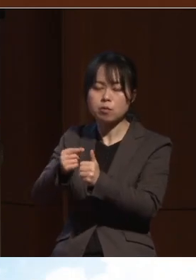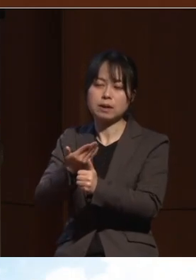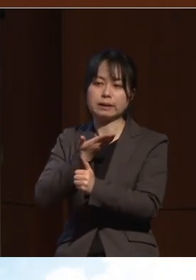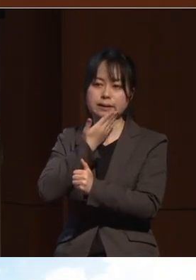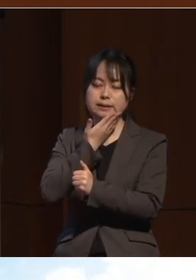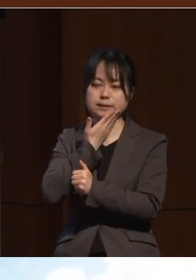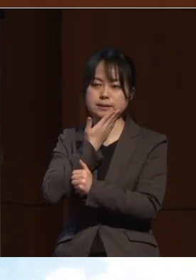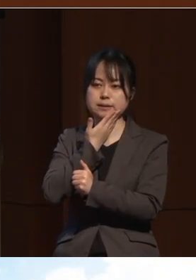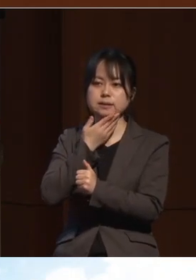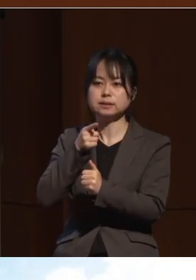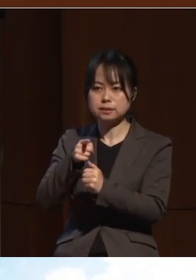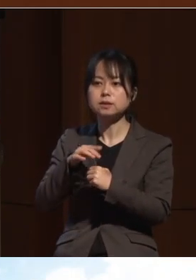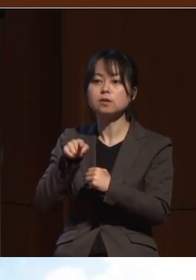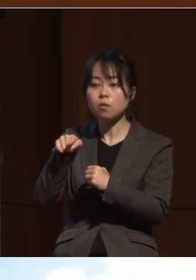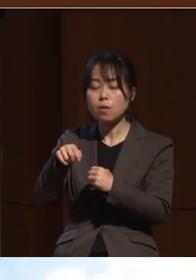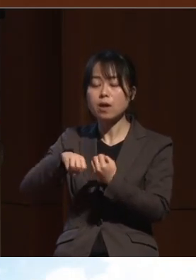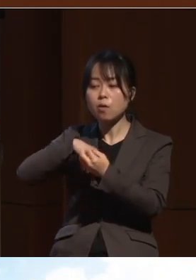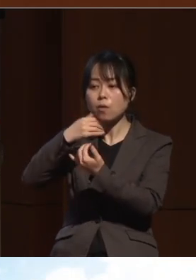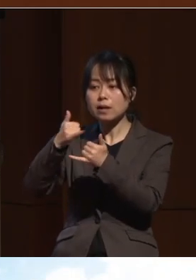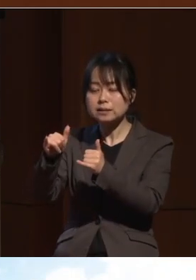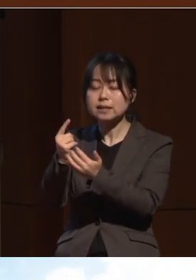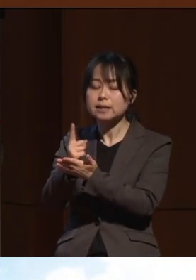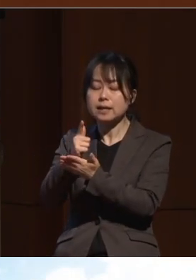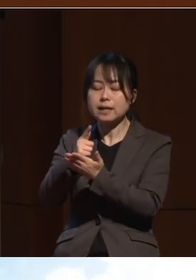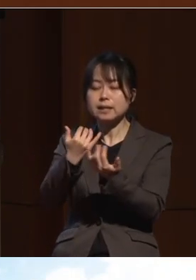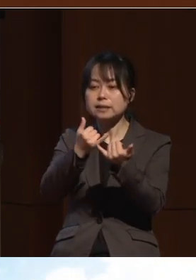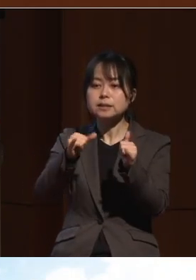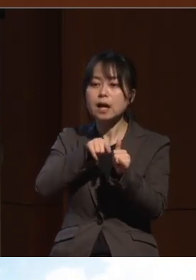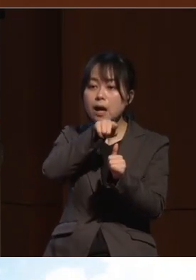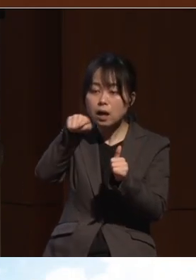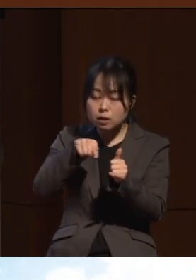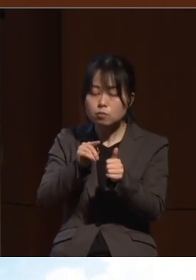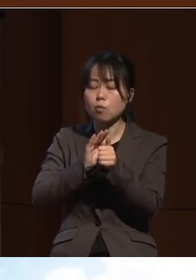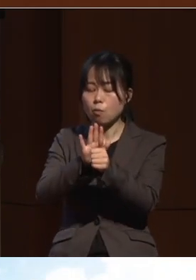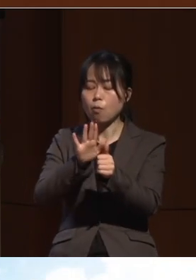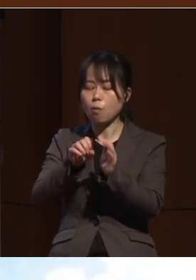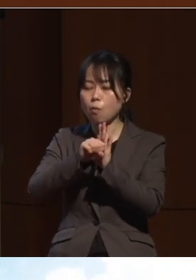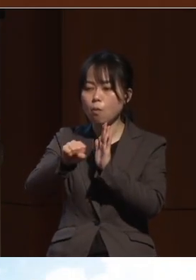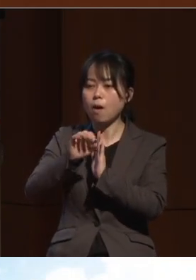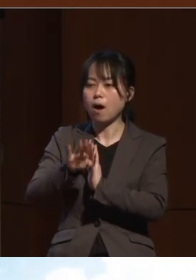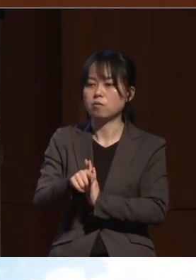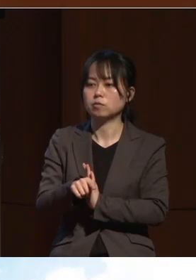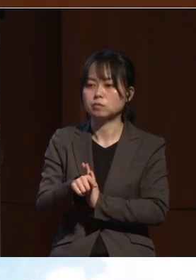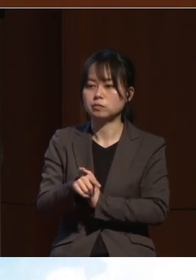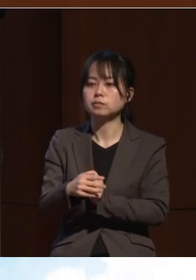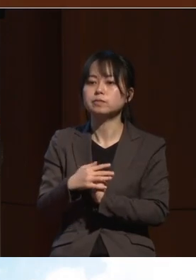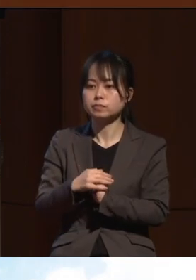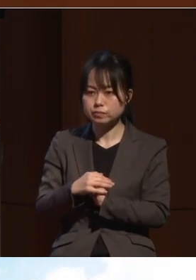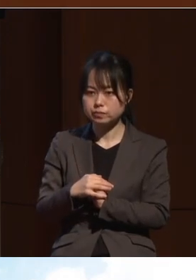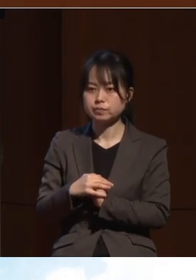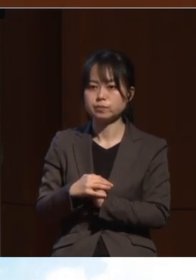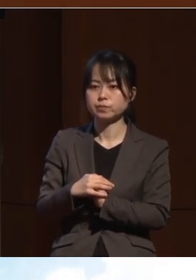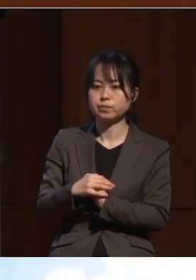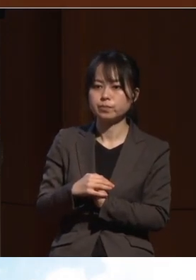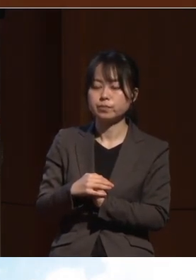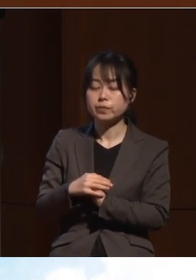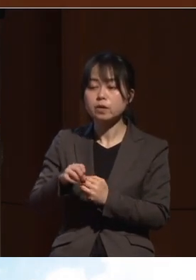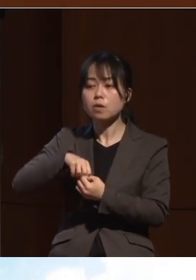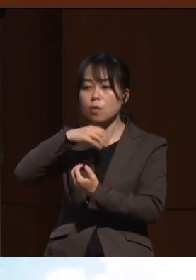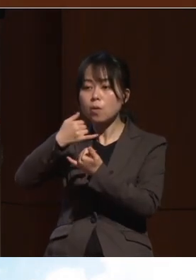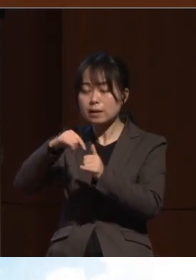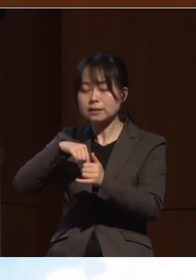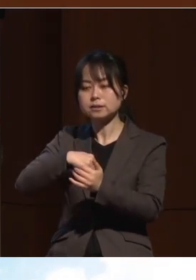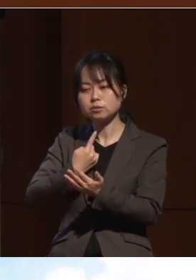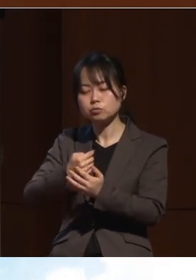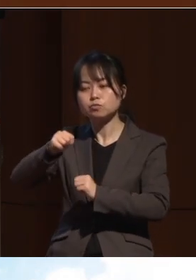wider society if we can minimise the period of ill health and dependence in older age. And I think there are two main things that we can do there to help